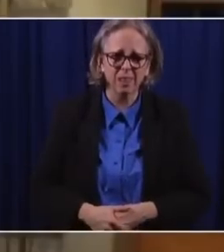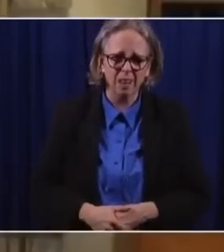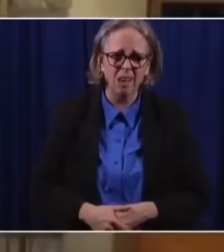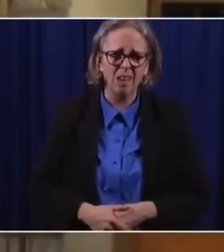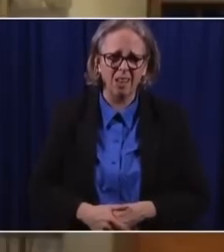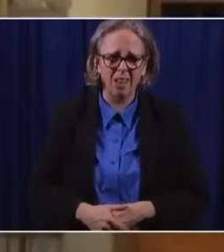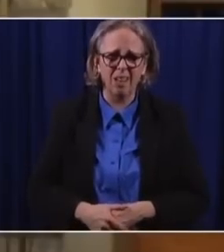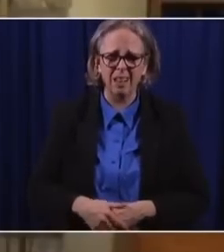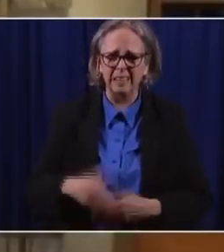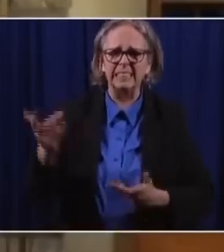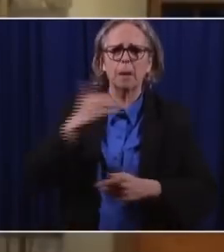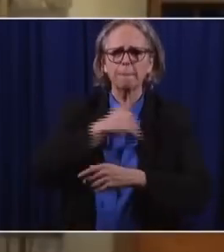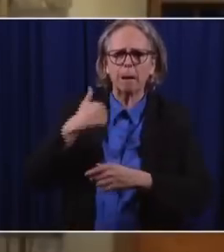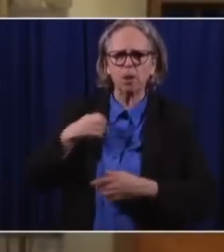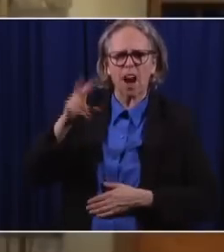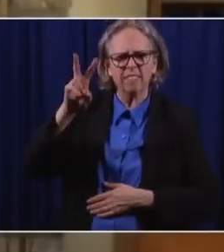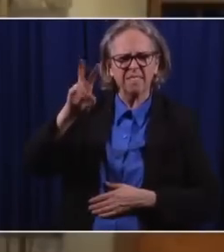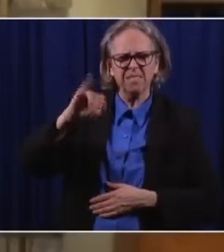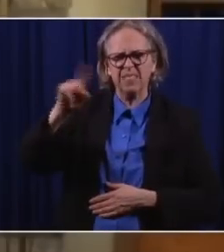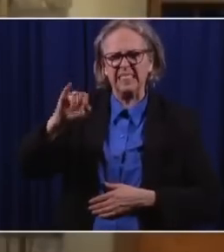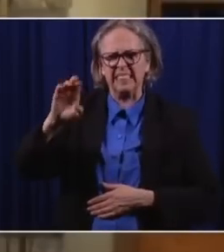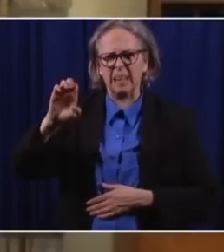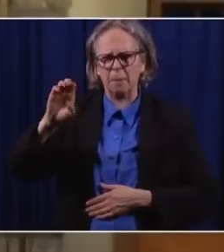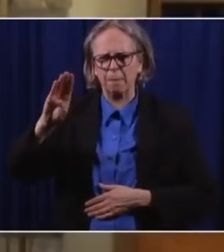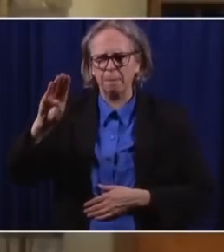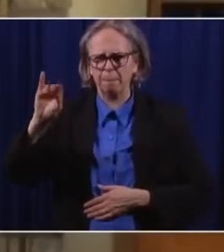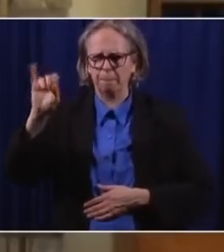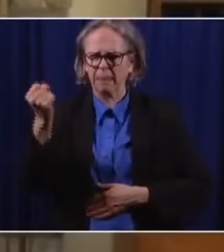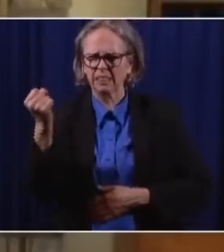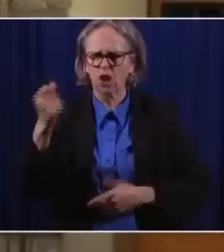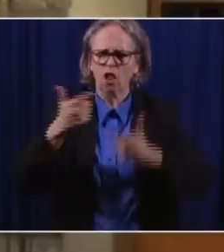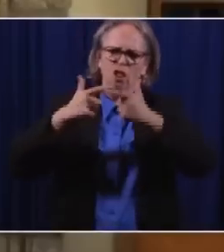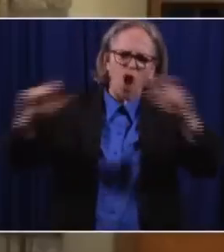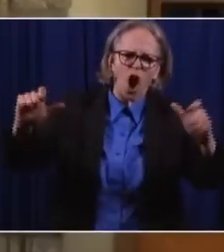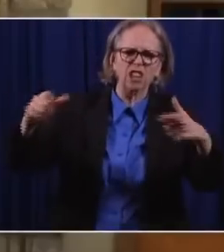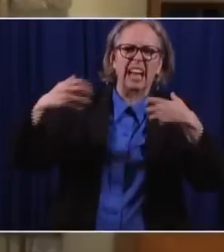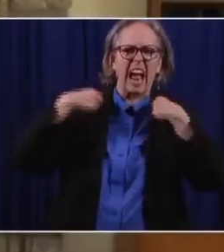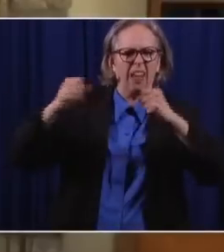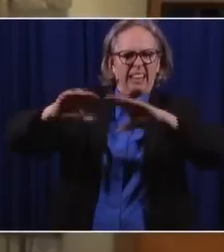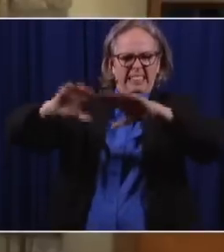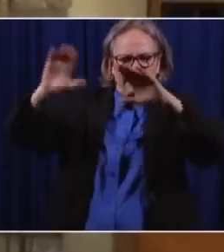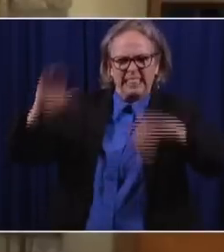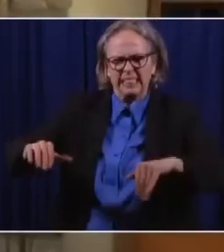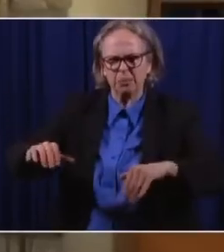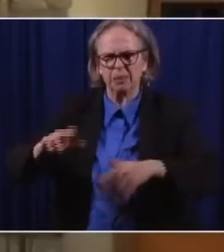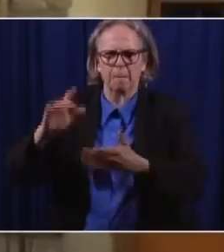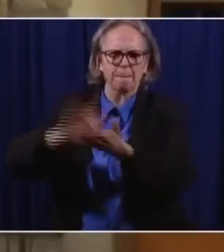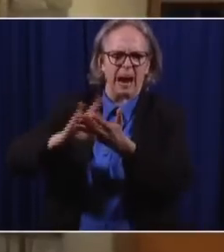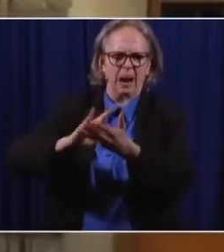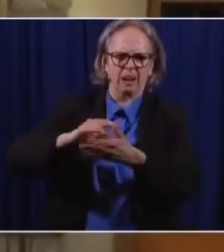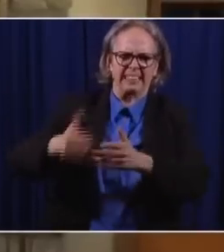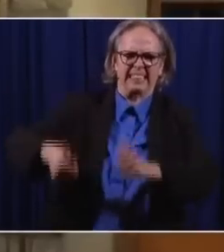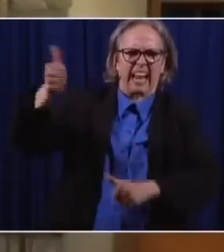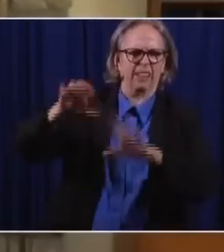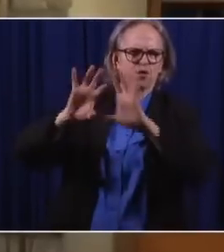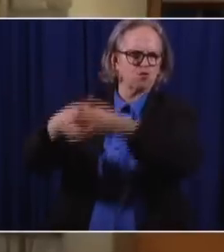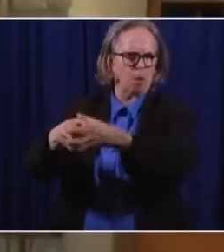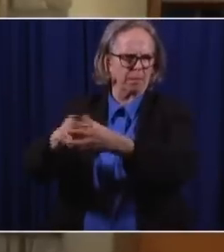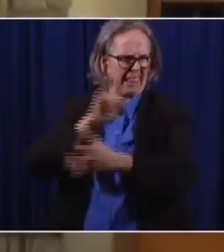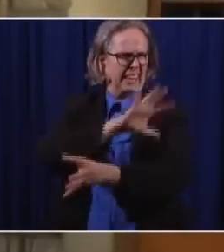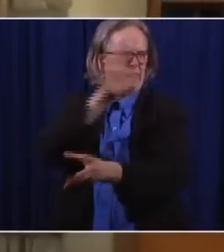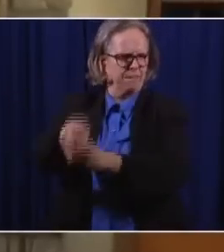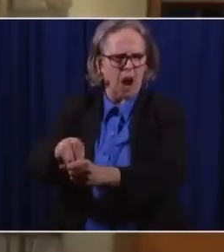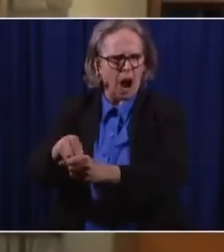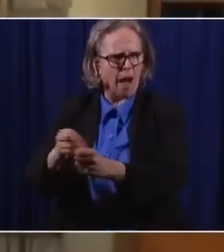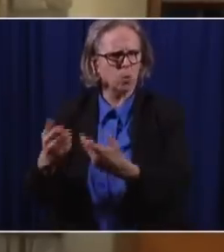Vizient Large Health System Medical Executive Group. This includes physician leaders from large health systems and academic centers